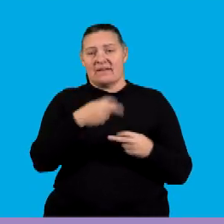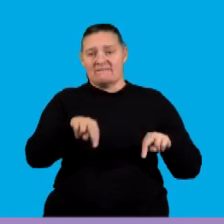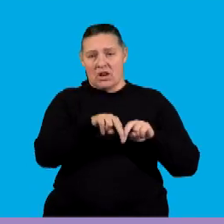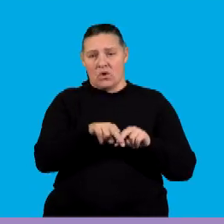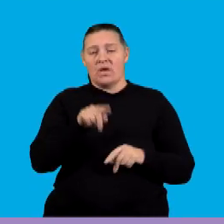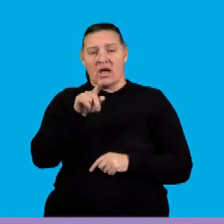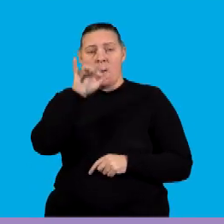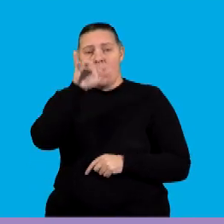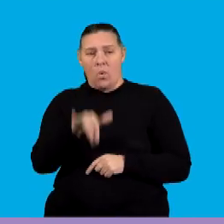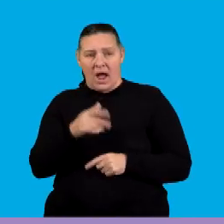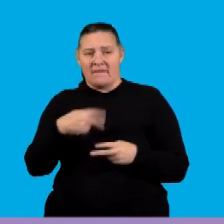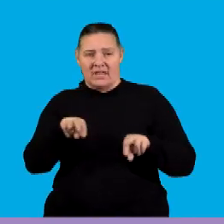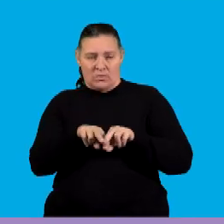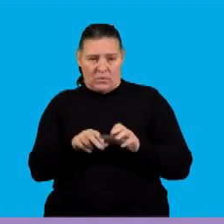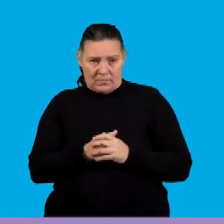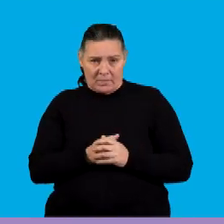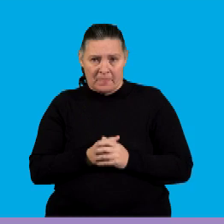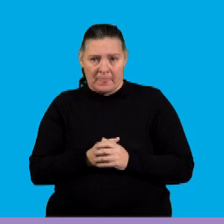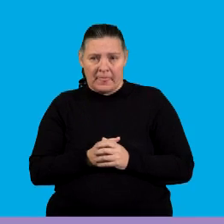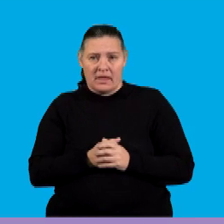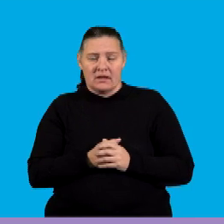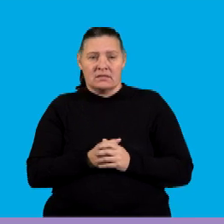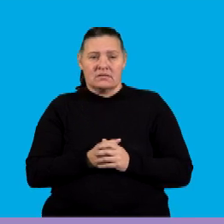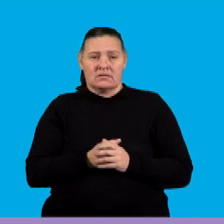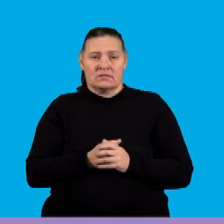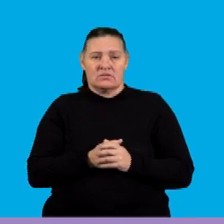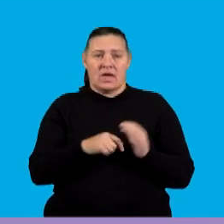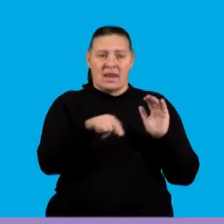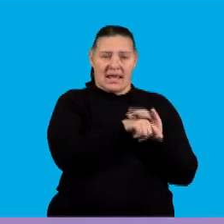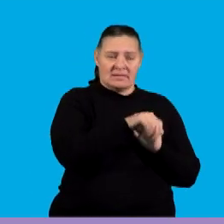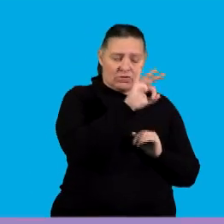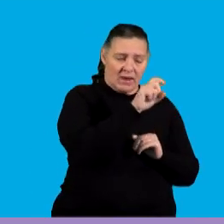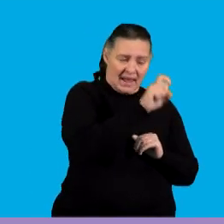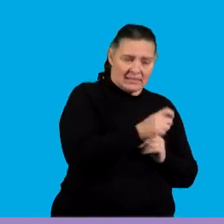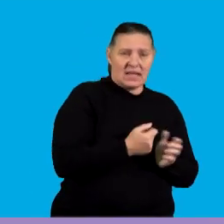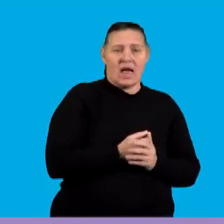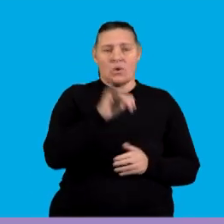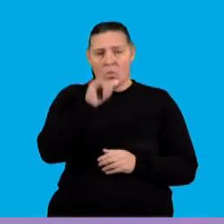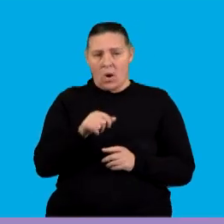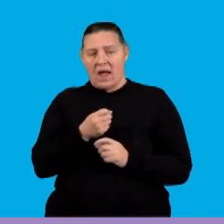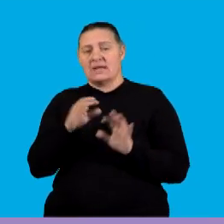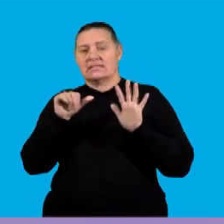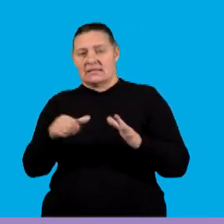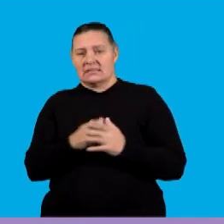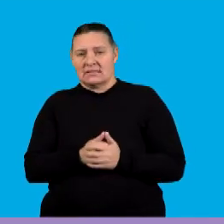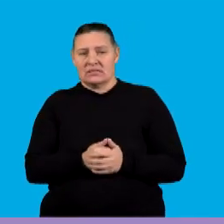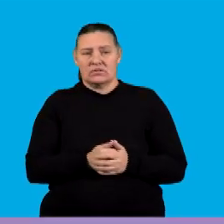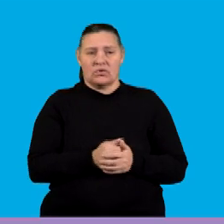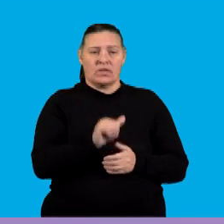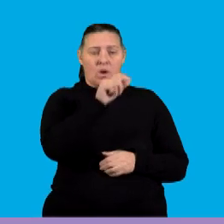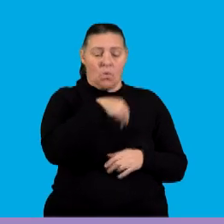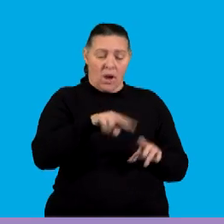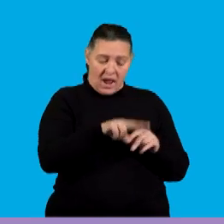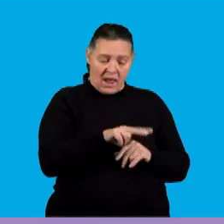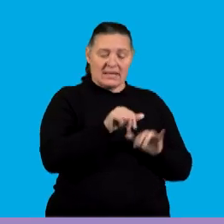value and this is our y value. So -3 for the x and a +6 for the y. So let's substitute. The